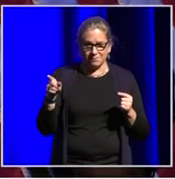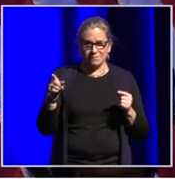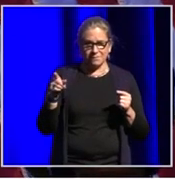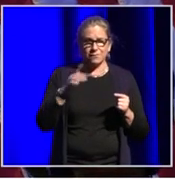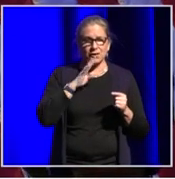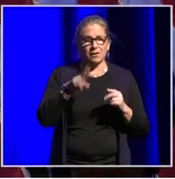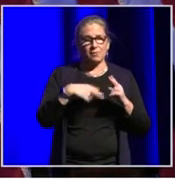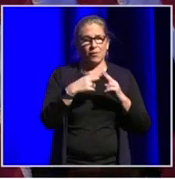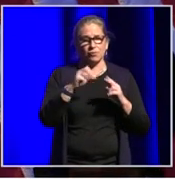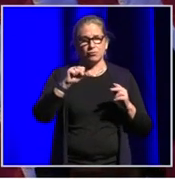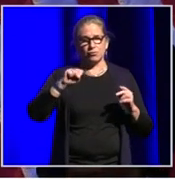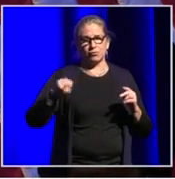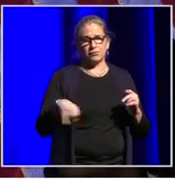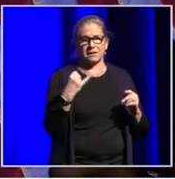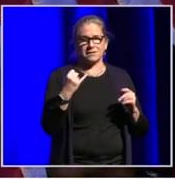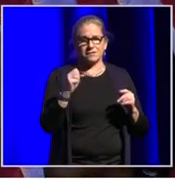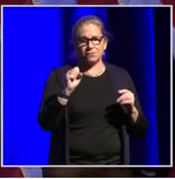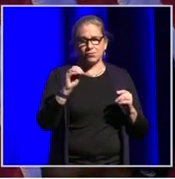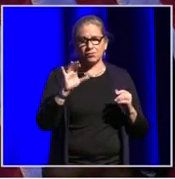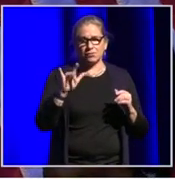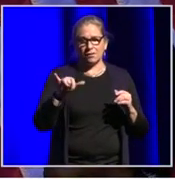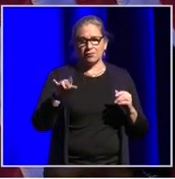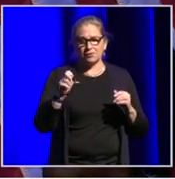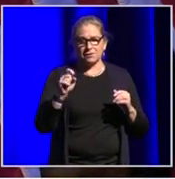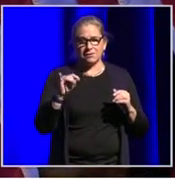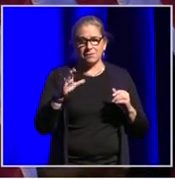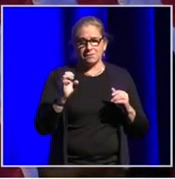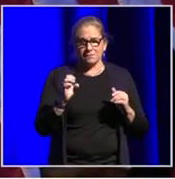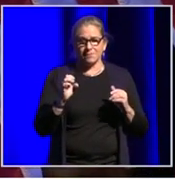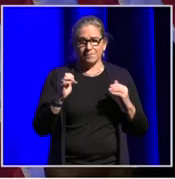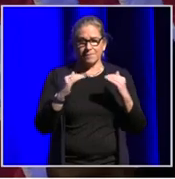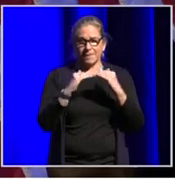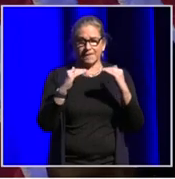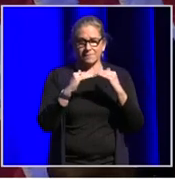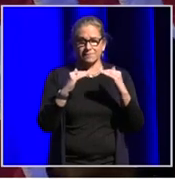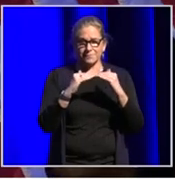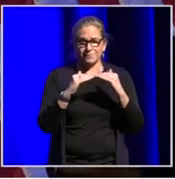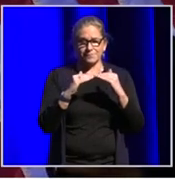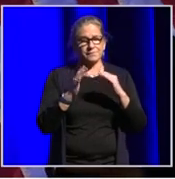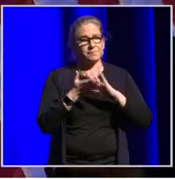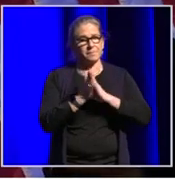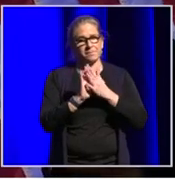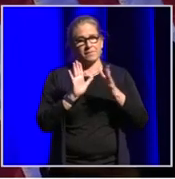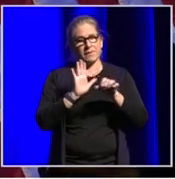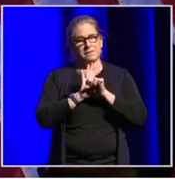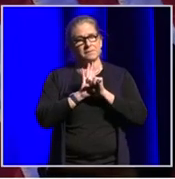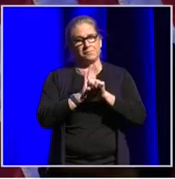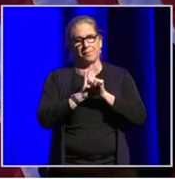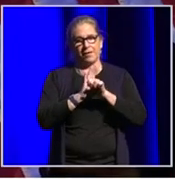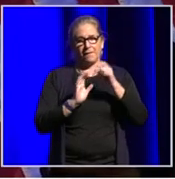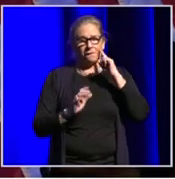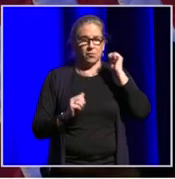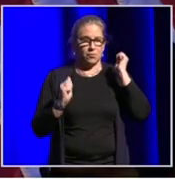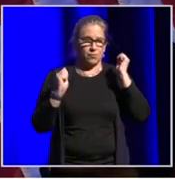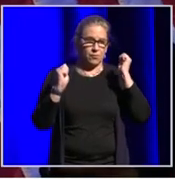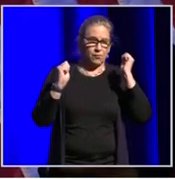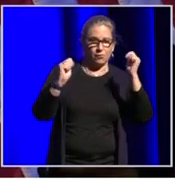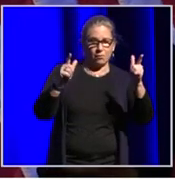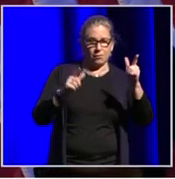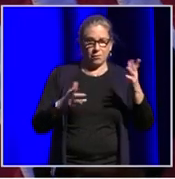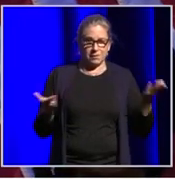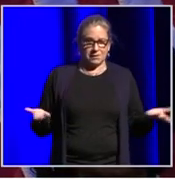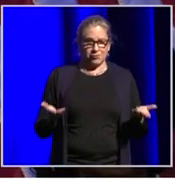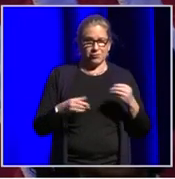a leader, an example for all the land. Our ambition should be no less today. My